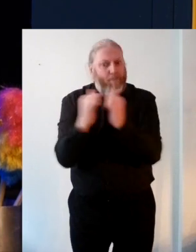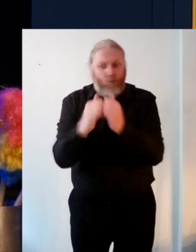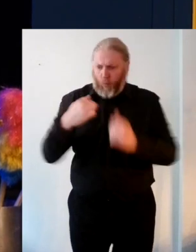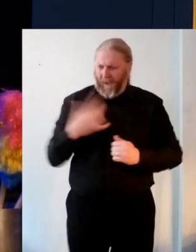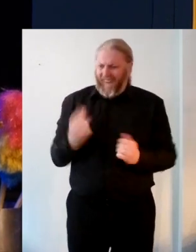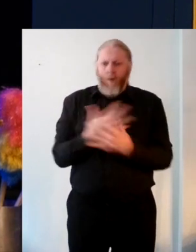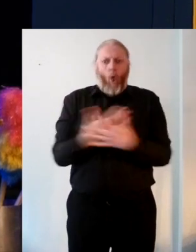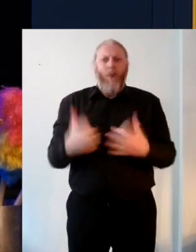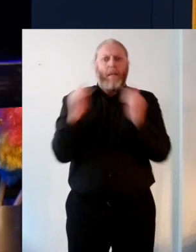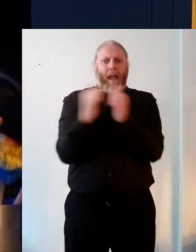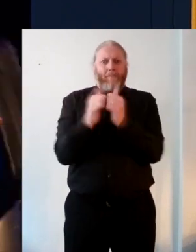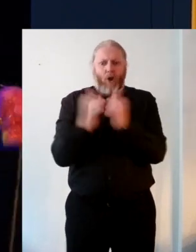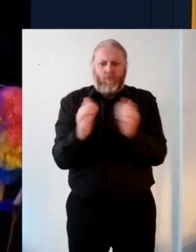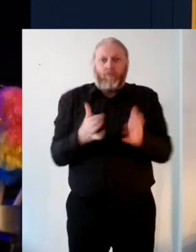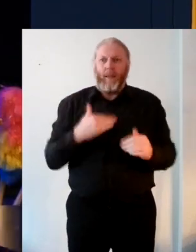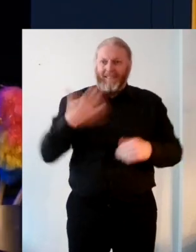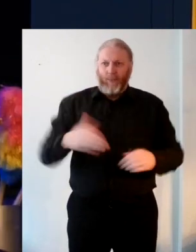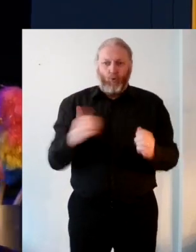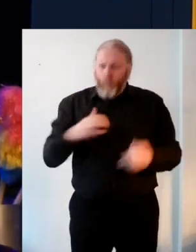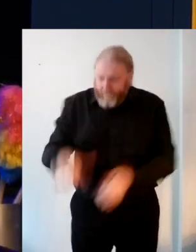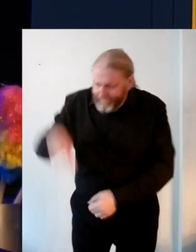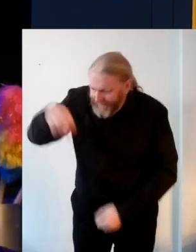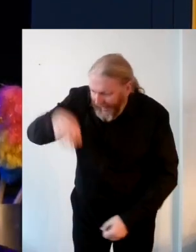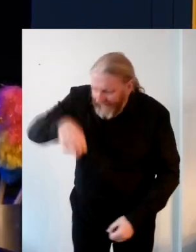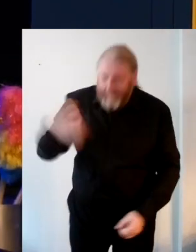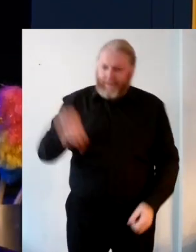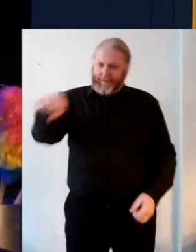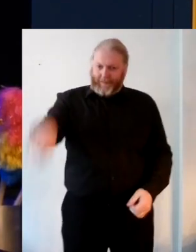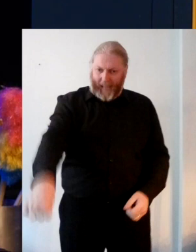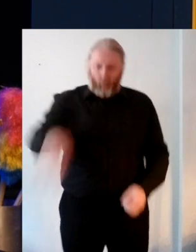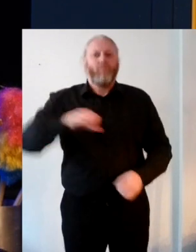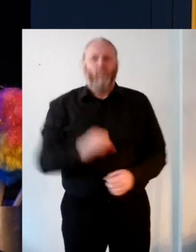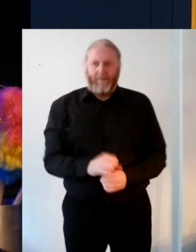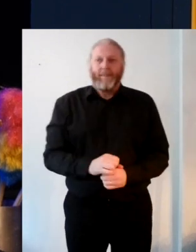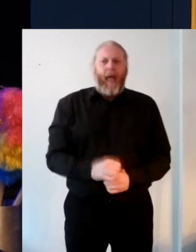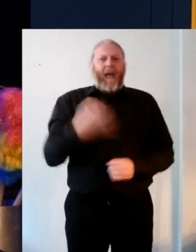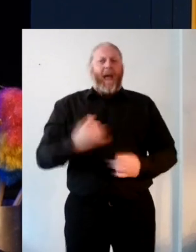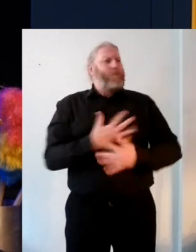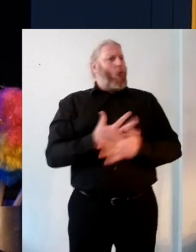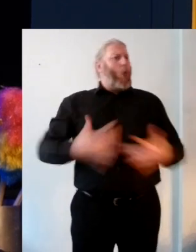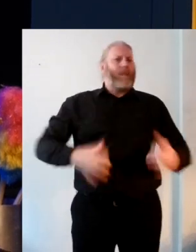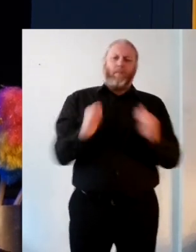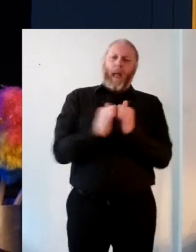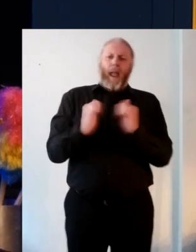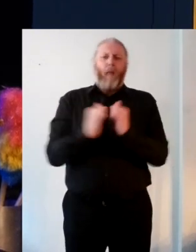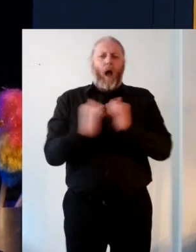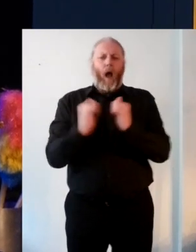paper here. Let's pop the briefcase down there. Lots of paper.